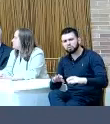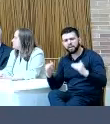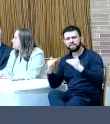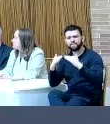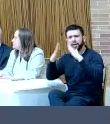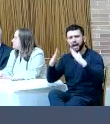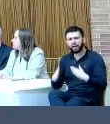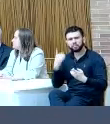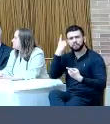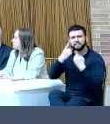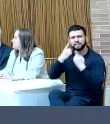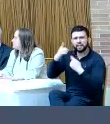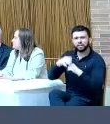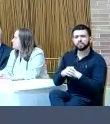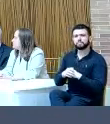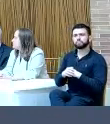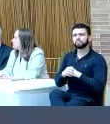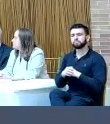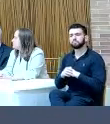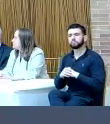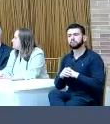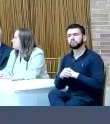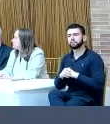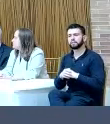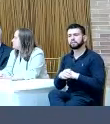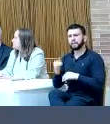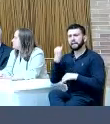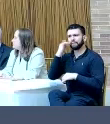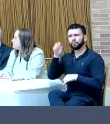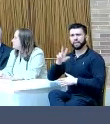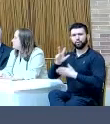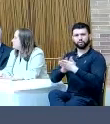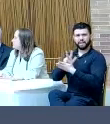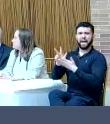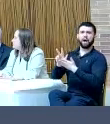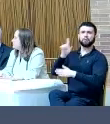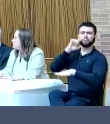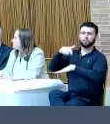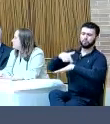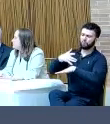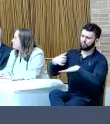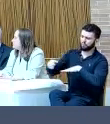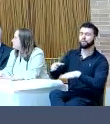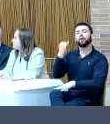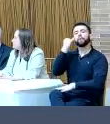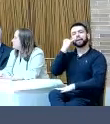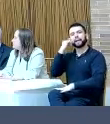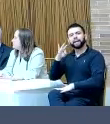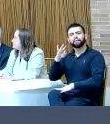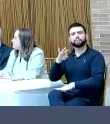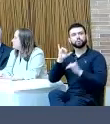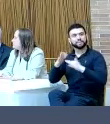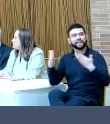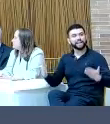do have to take the three hours and we oh my God we got to give the three hours of our time we got to take it away from our business but you